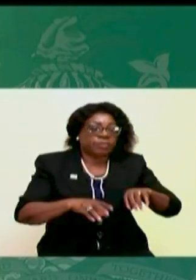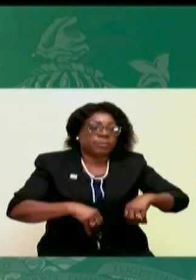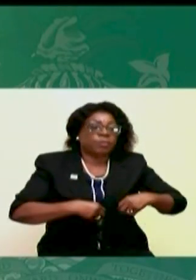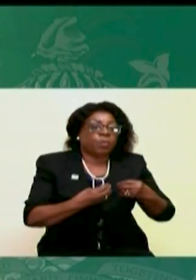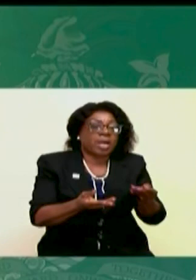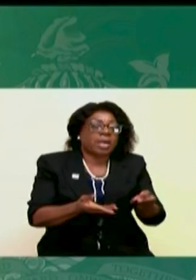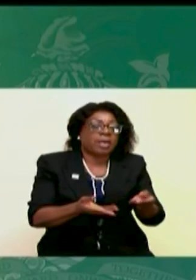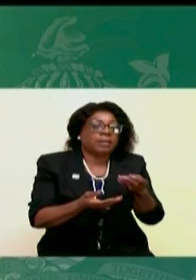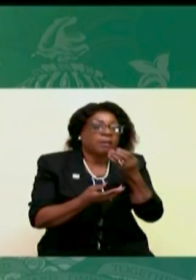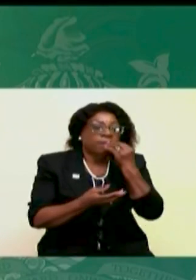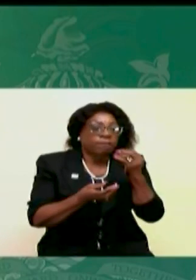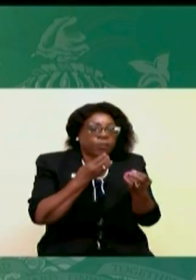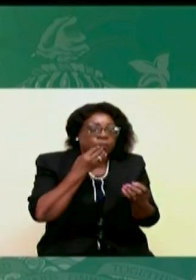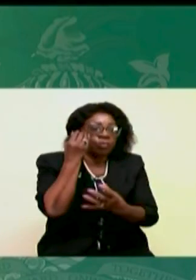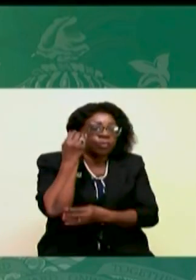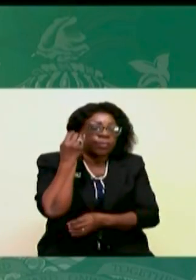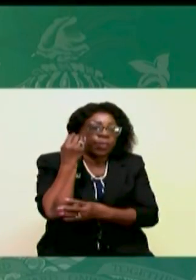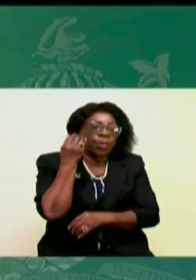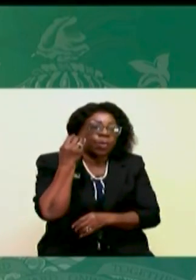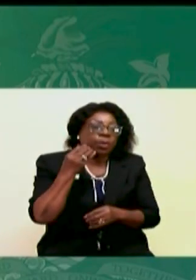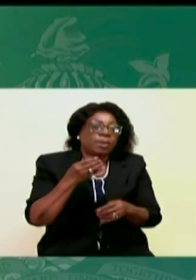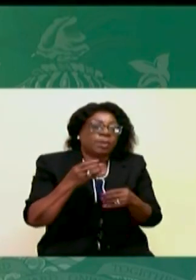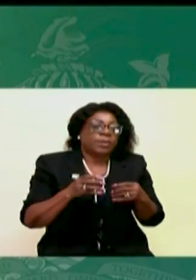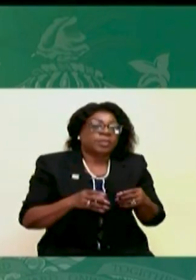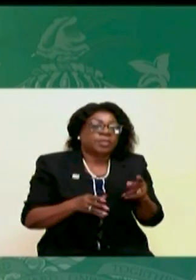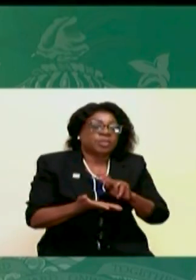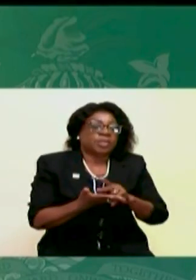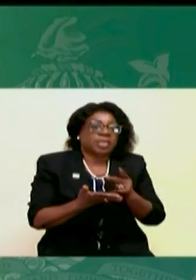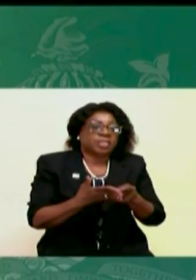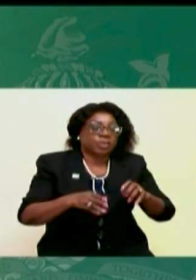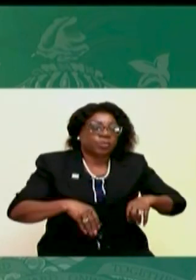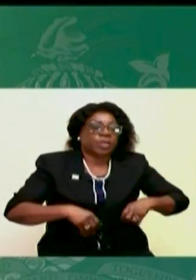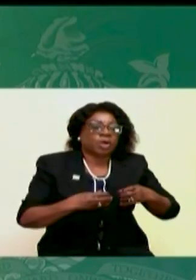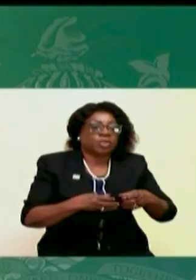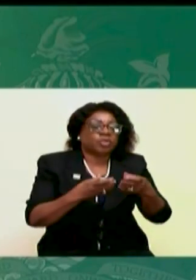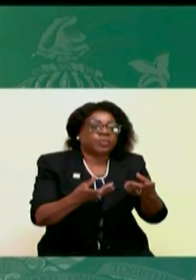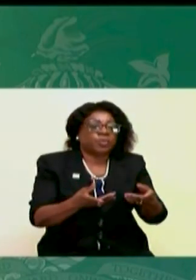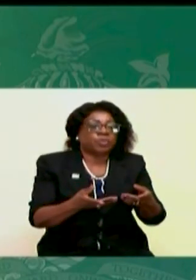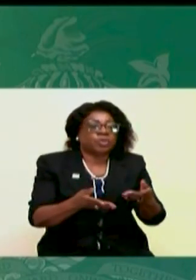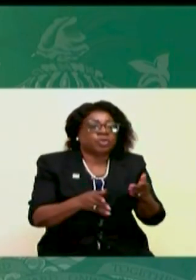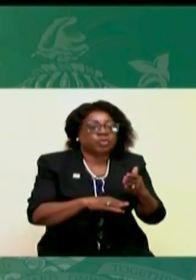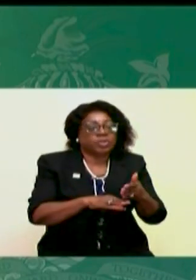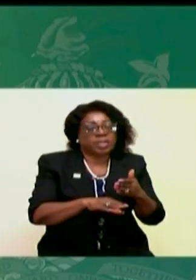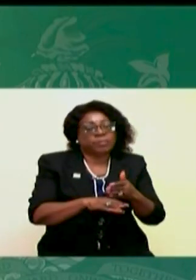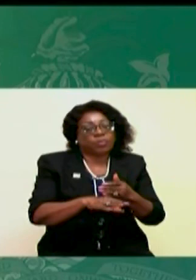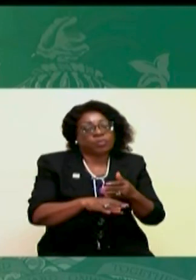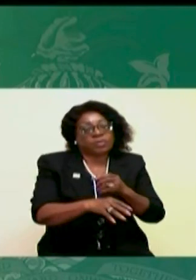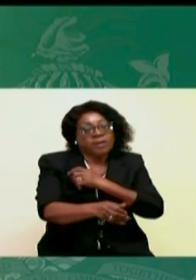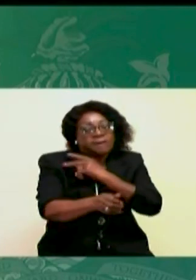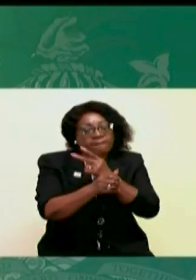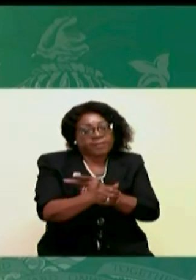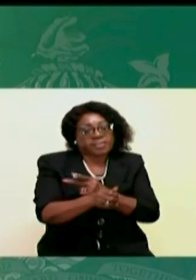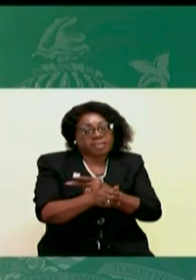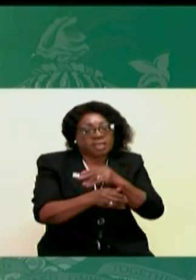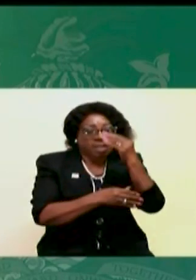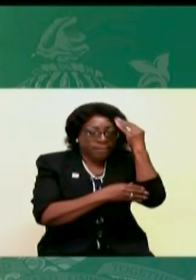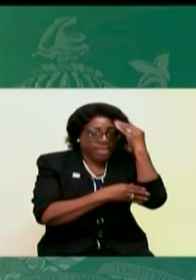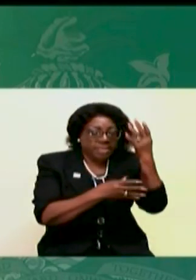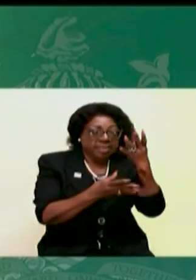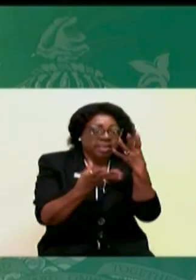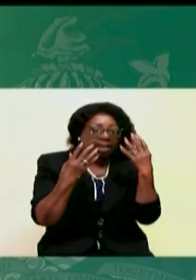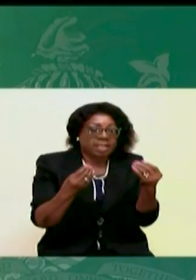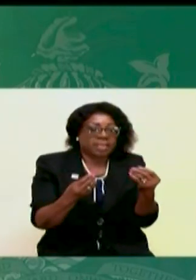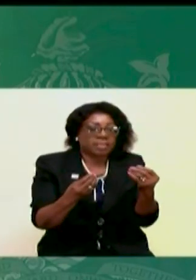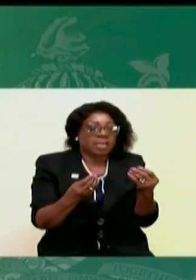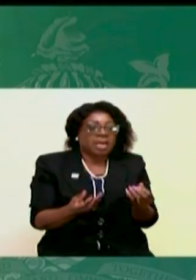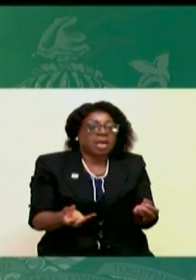By addressing hunger, Madam Speaker, the kitchen contributes to the improved physical and mental health and overall quality of